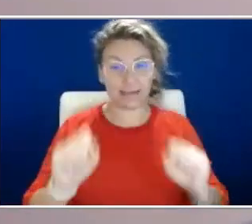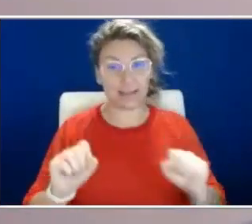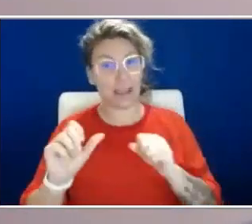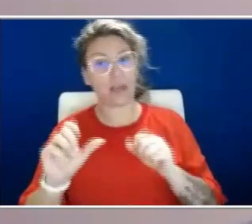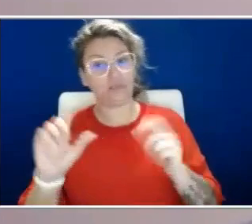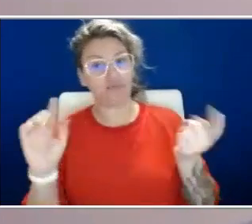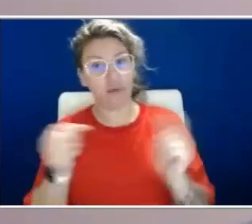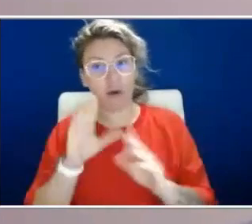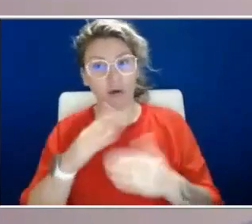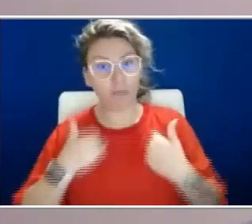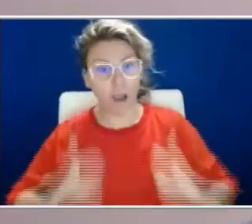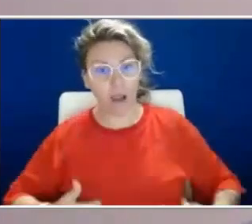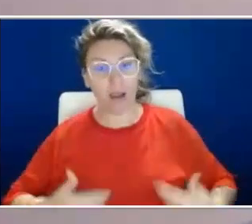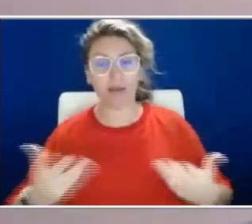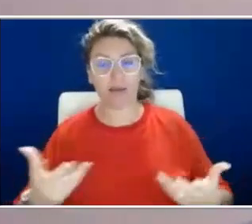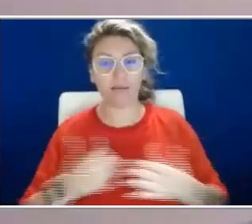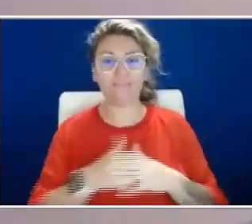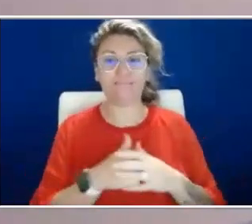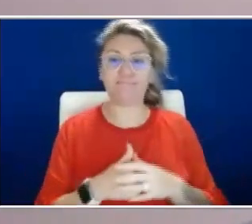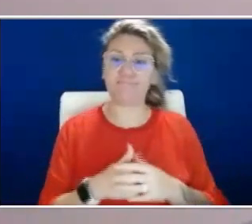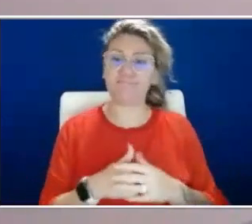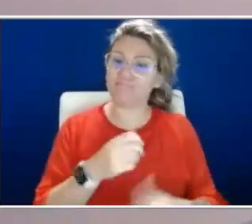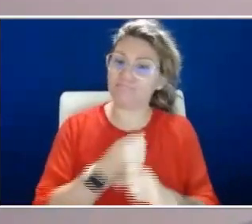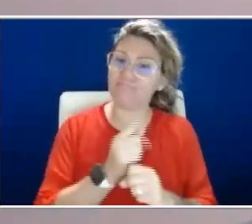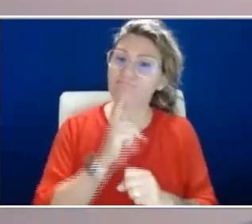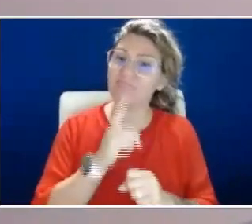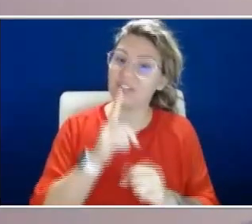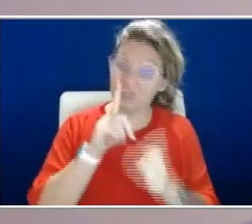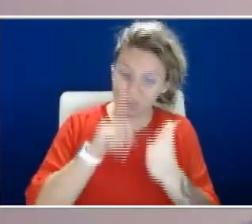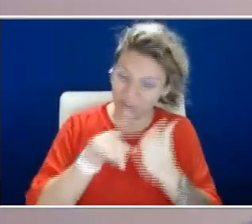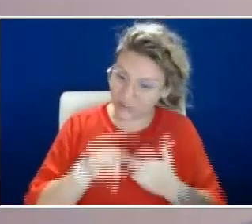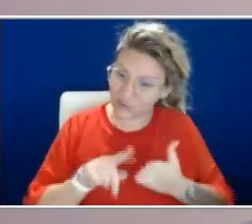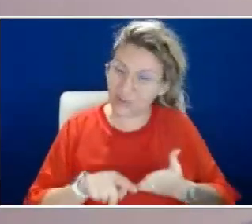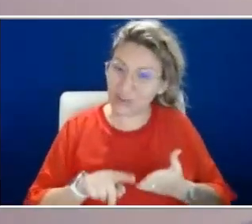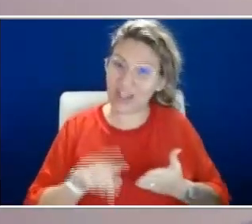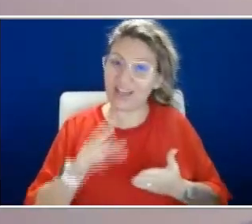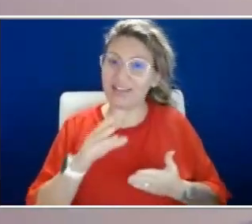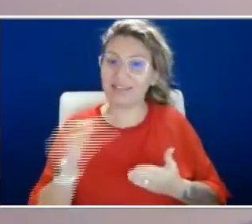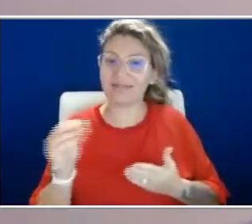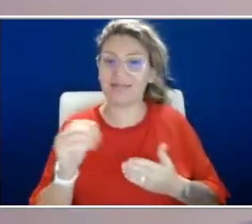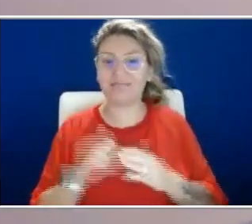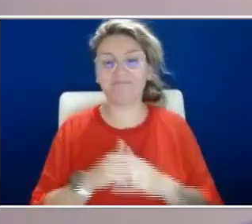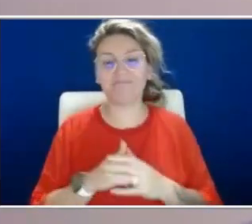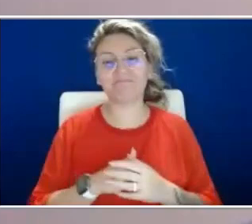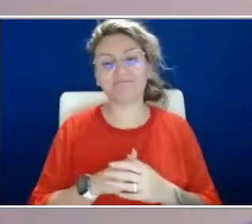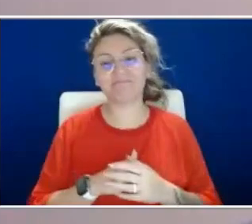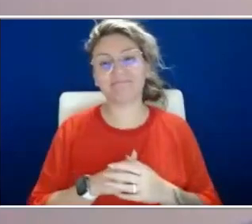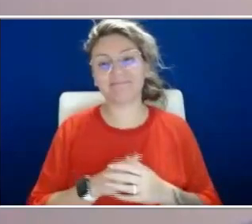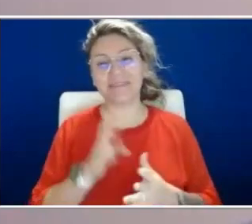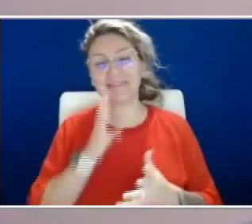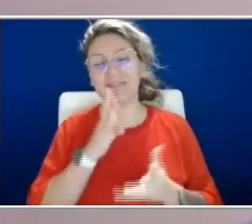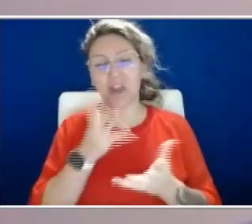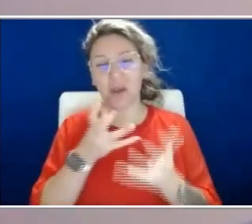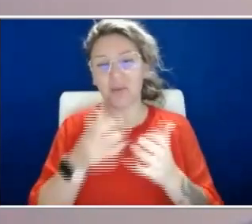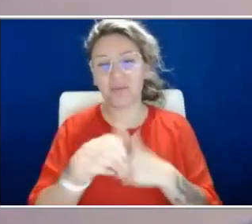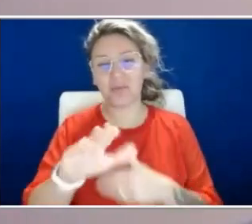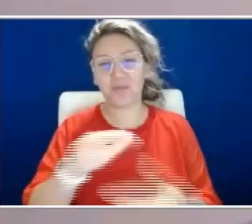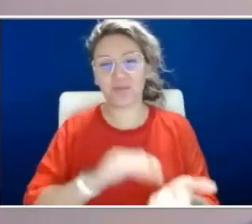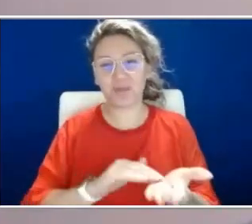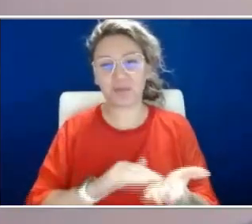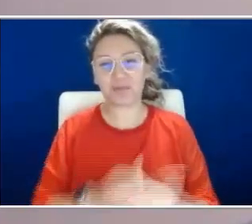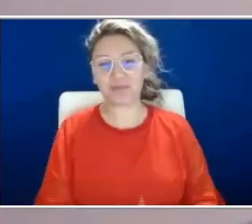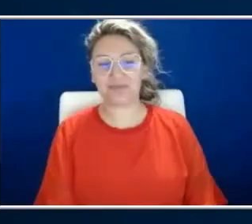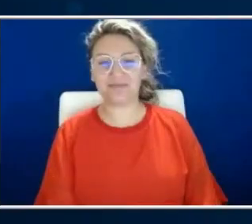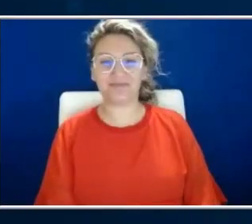body. So just make sure you're getting checked and talking to your doctors.